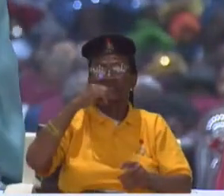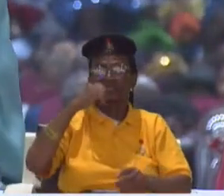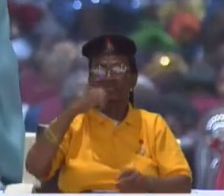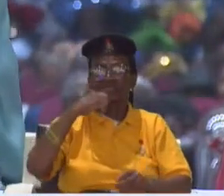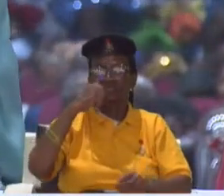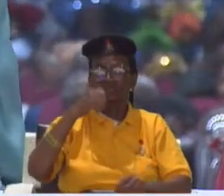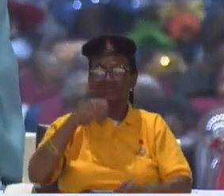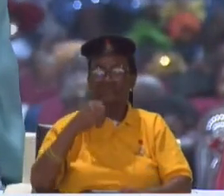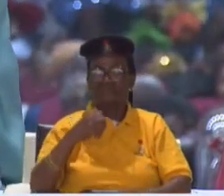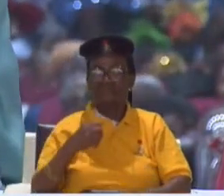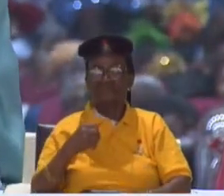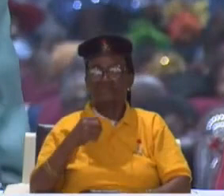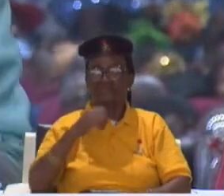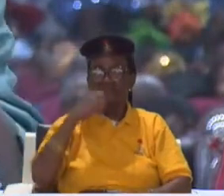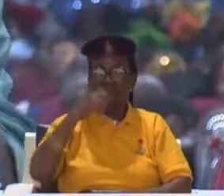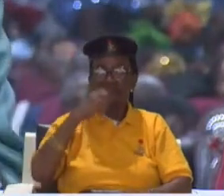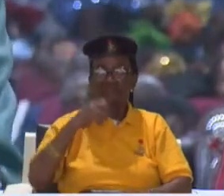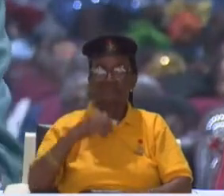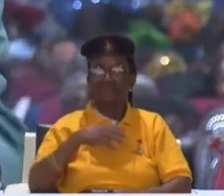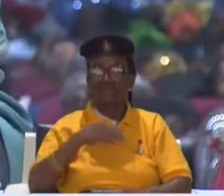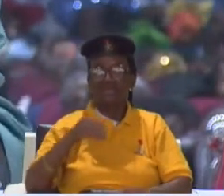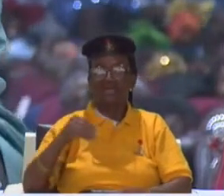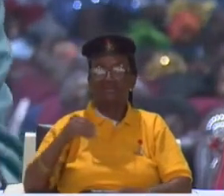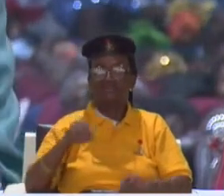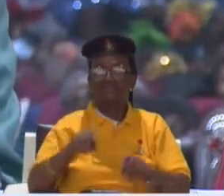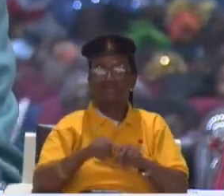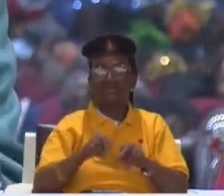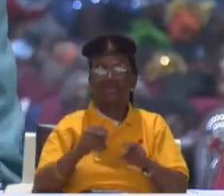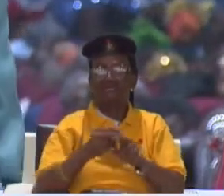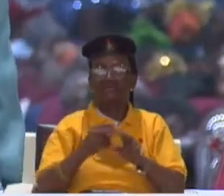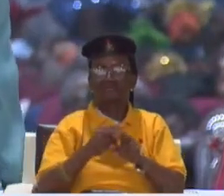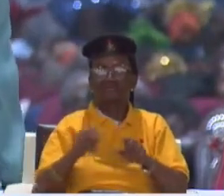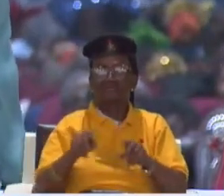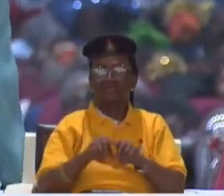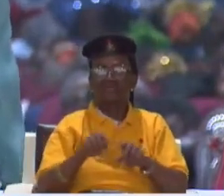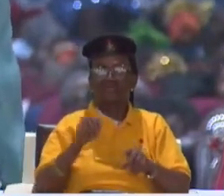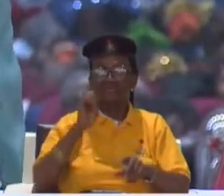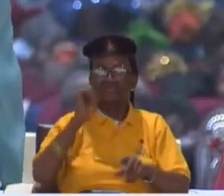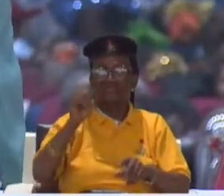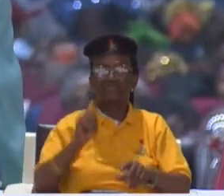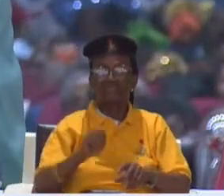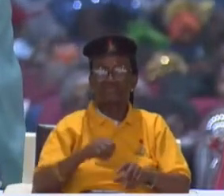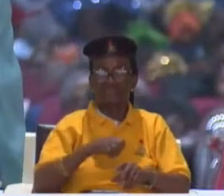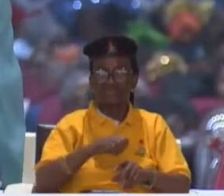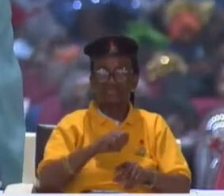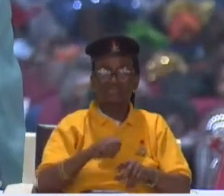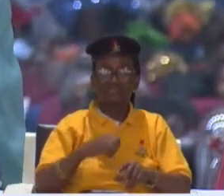speaks. And the moment he speaks, it is